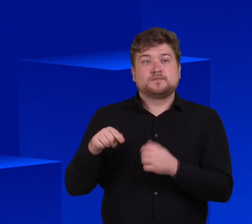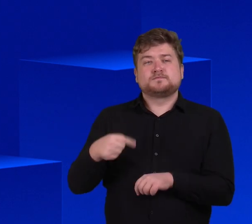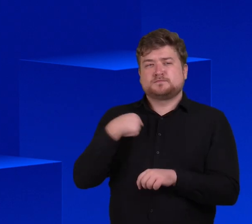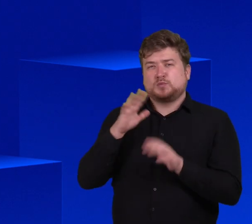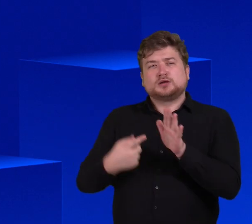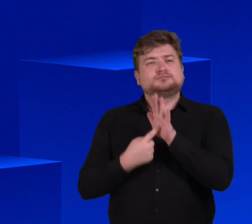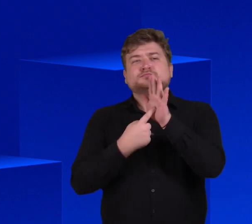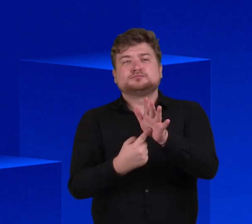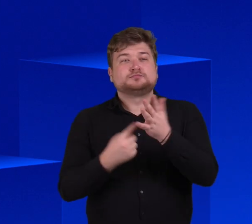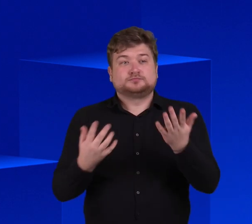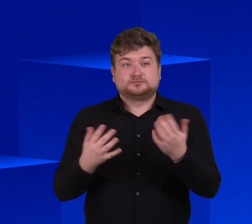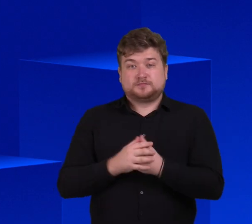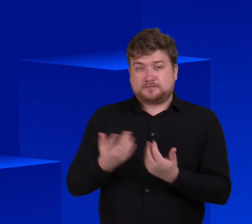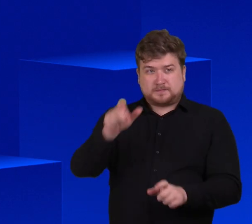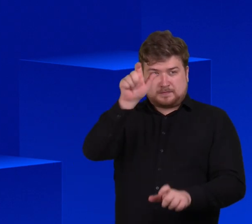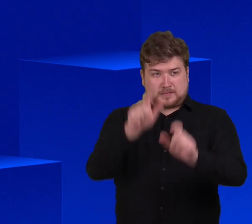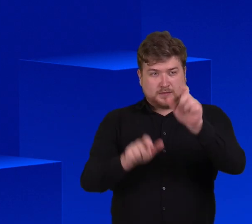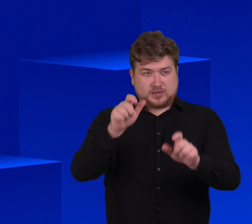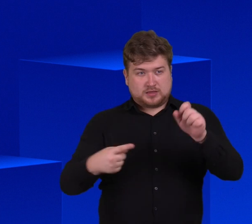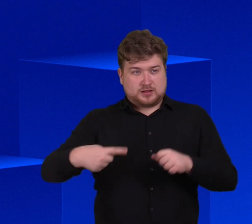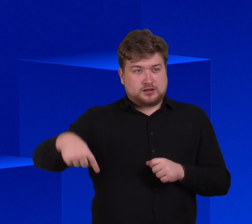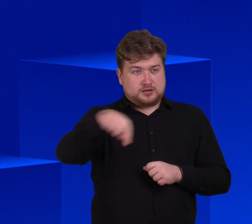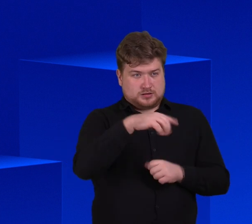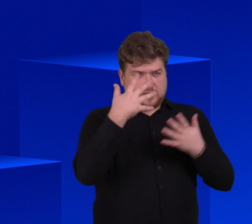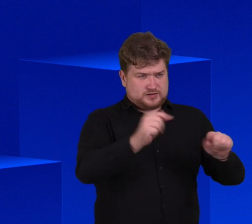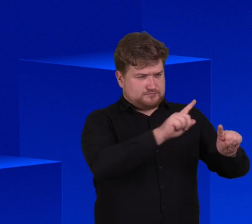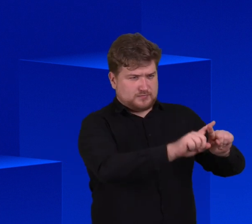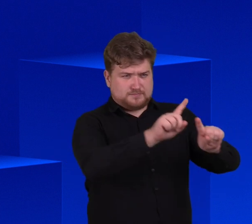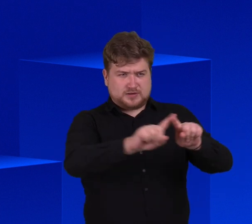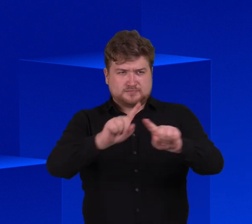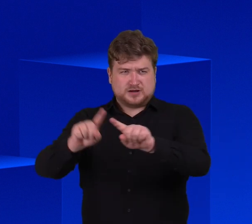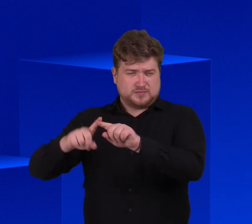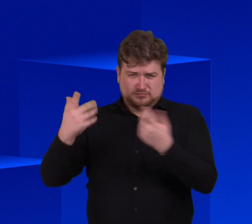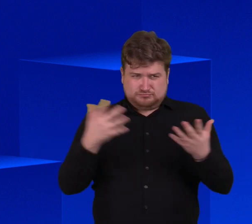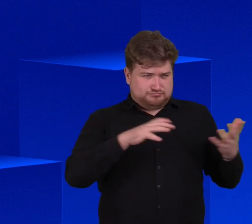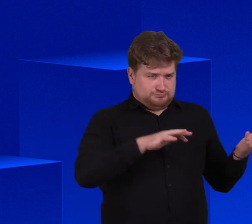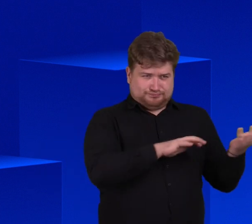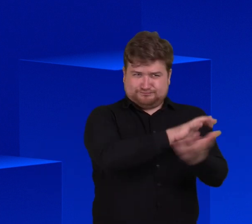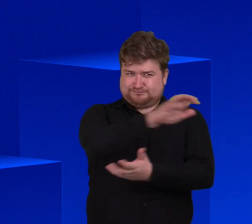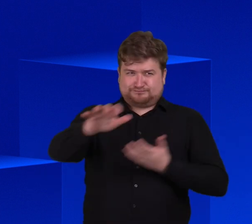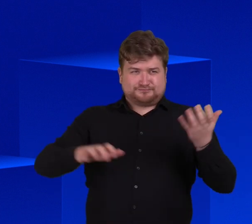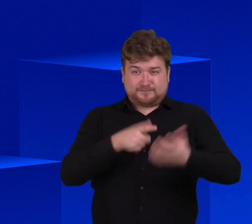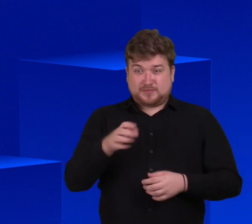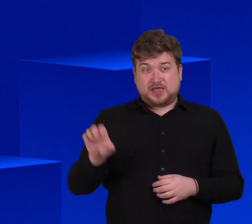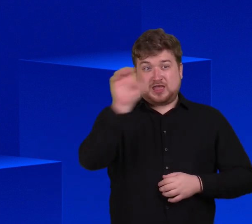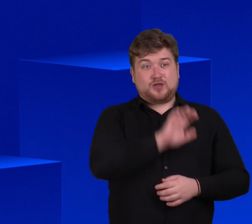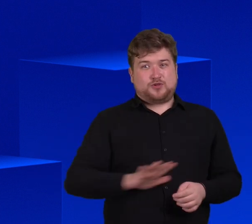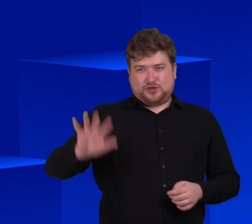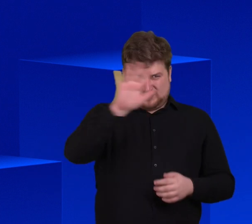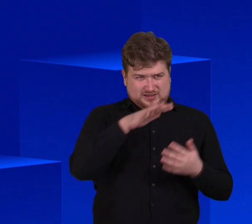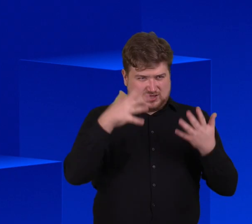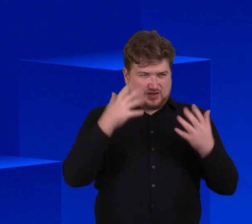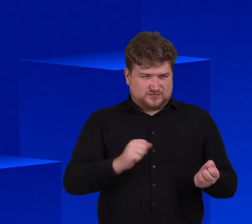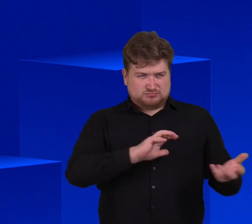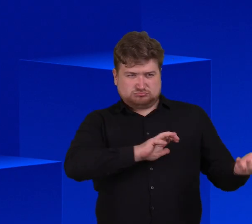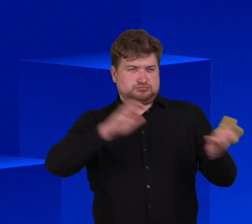Europe. We have here the map presenting the effects of COVID pandemic, the war on Ukraine, and also the